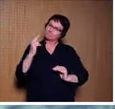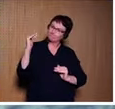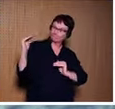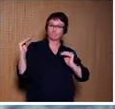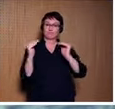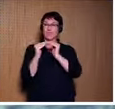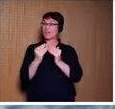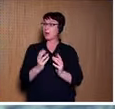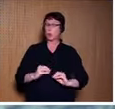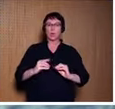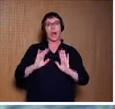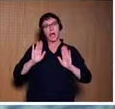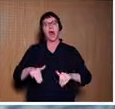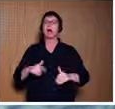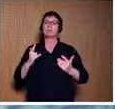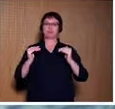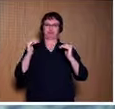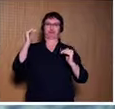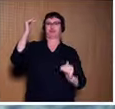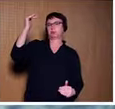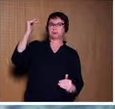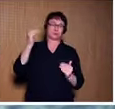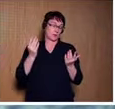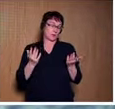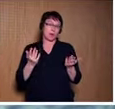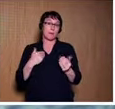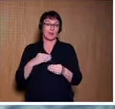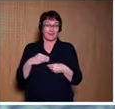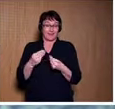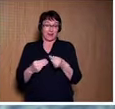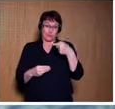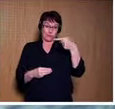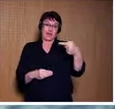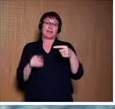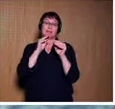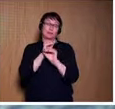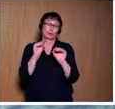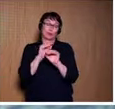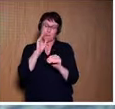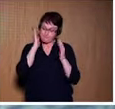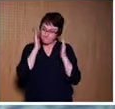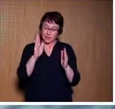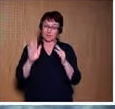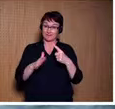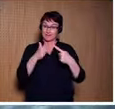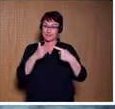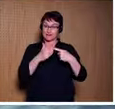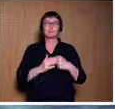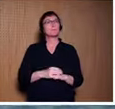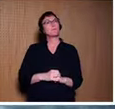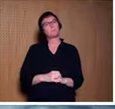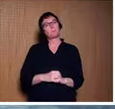and for the realization and enjoyment of rights. So that's the first one I will offer. The second is we need